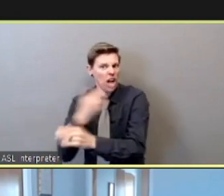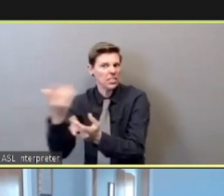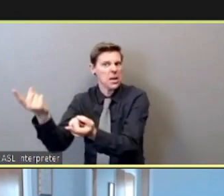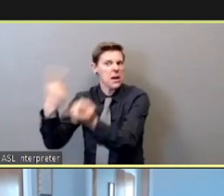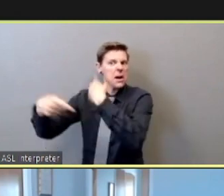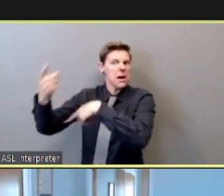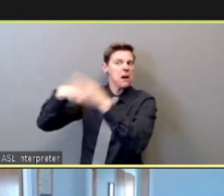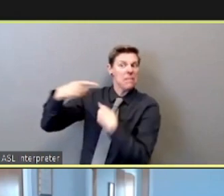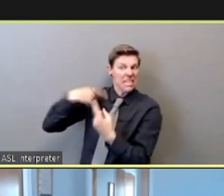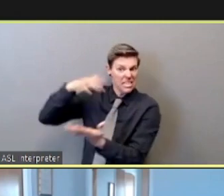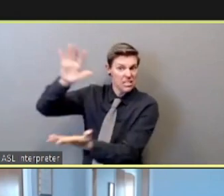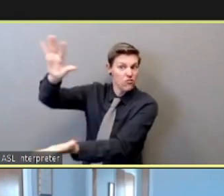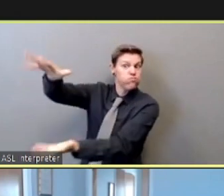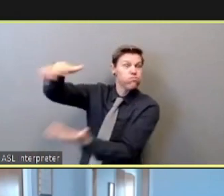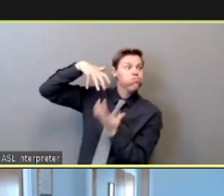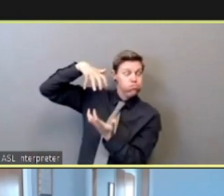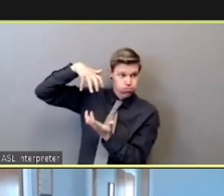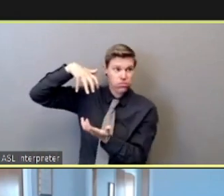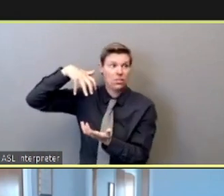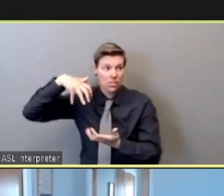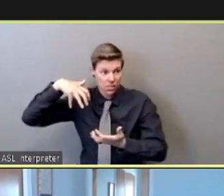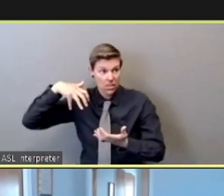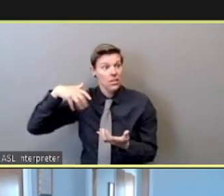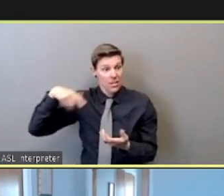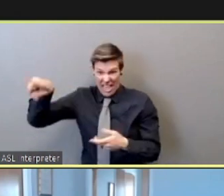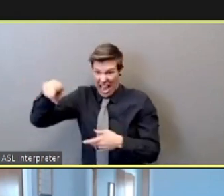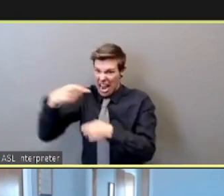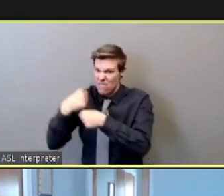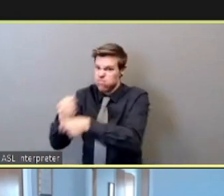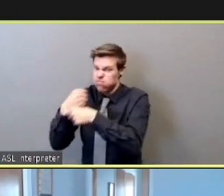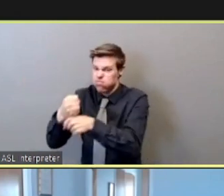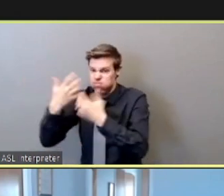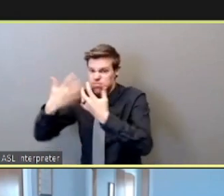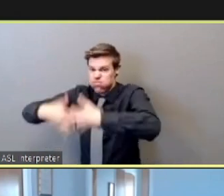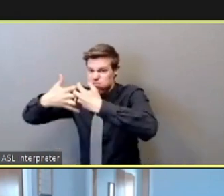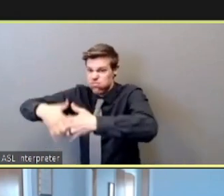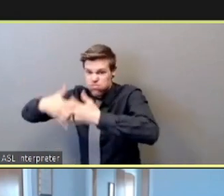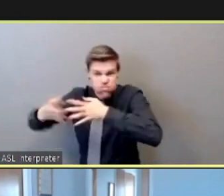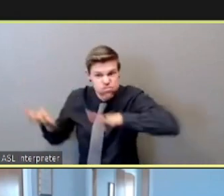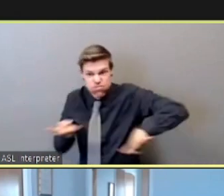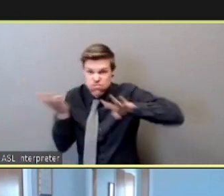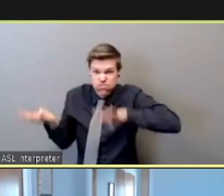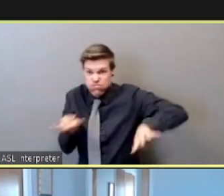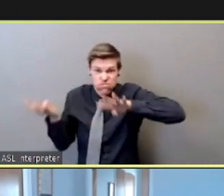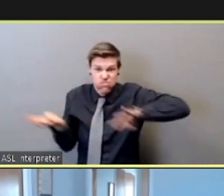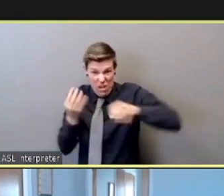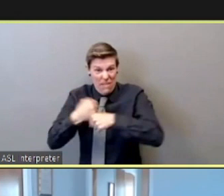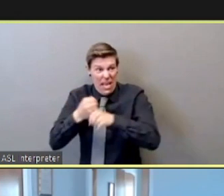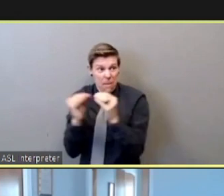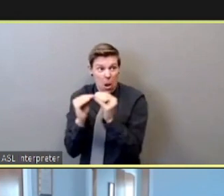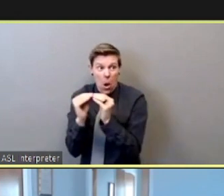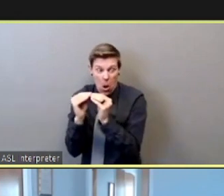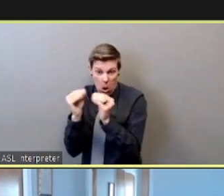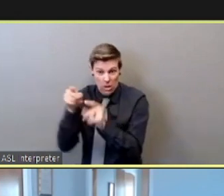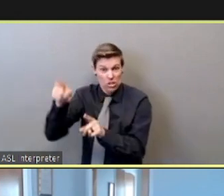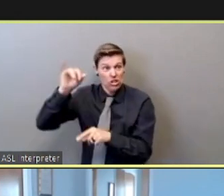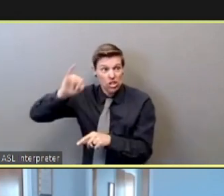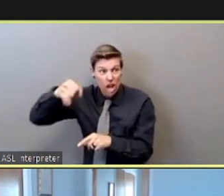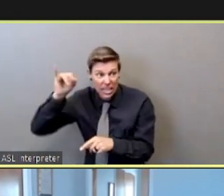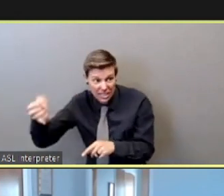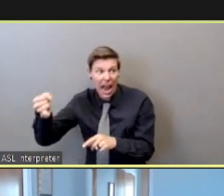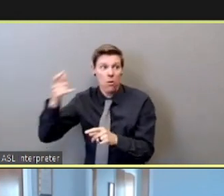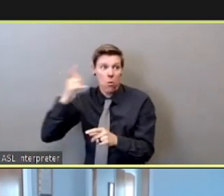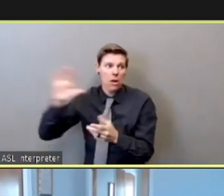up once production is underway. I do want to note that J&J vaccine was sent to providers in 10 counties with the